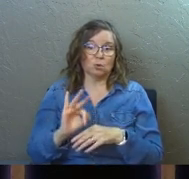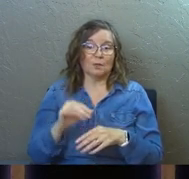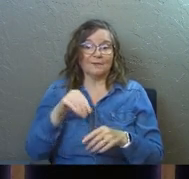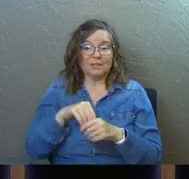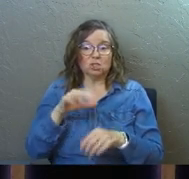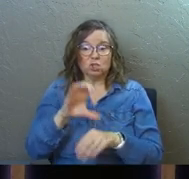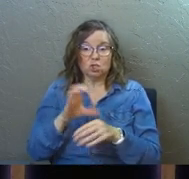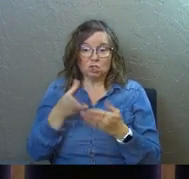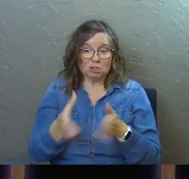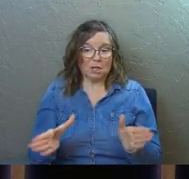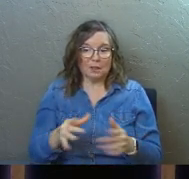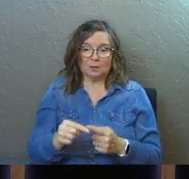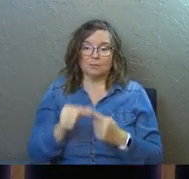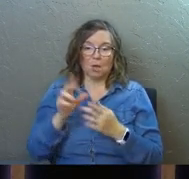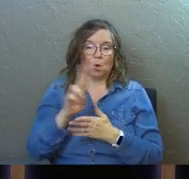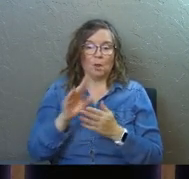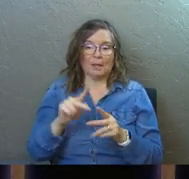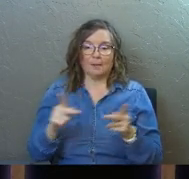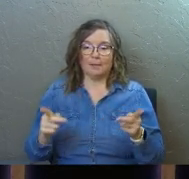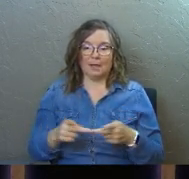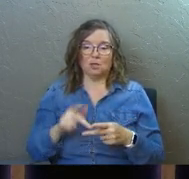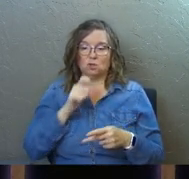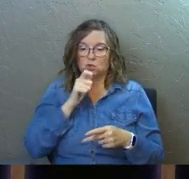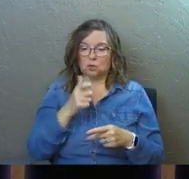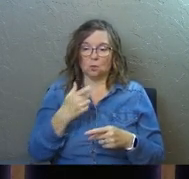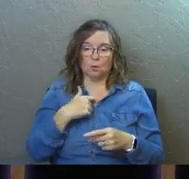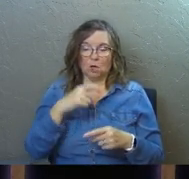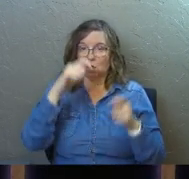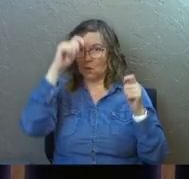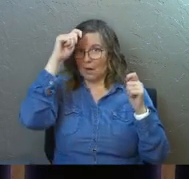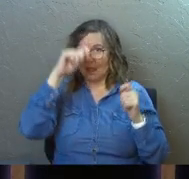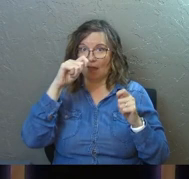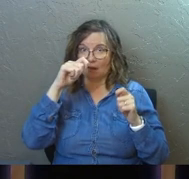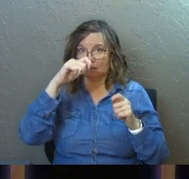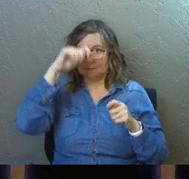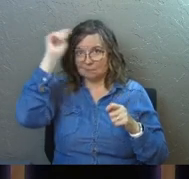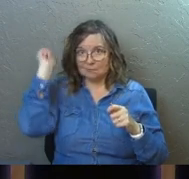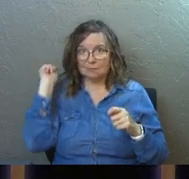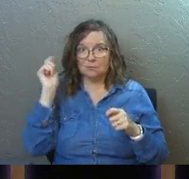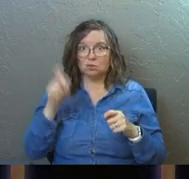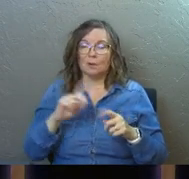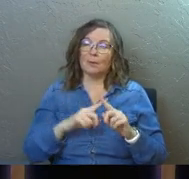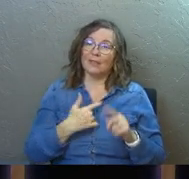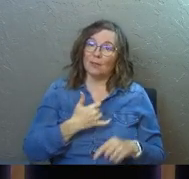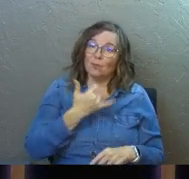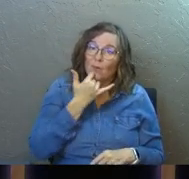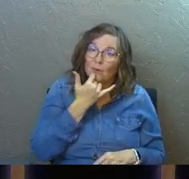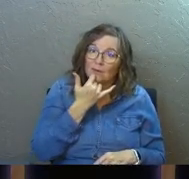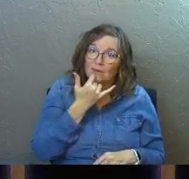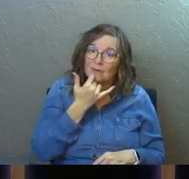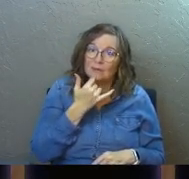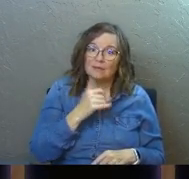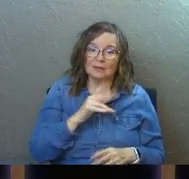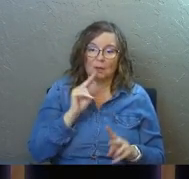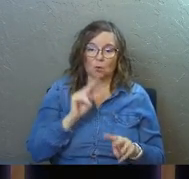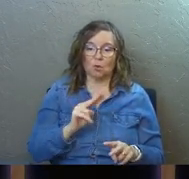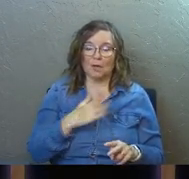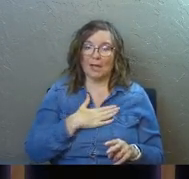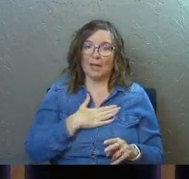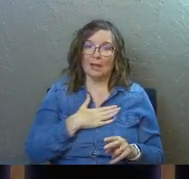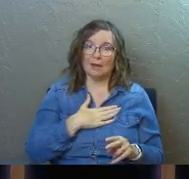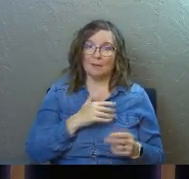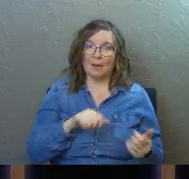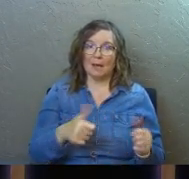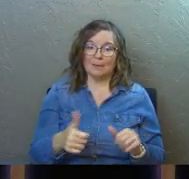you're in church, that was a special holy place, and you shouldn't wear your hat there. But see, they were wrong. They were looking at my